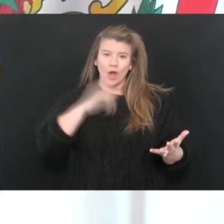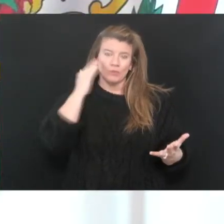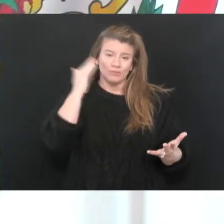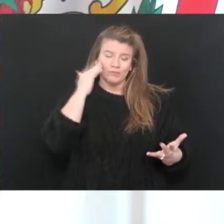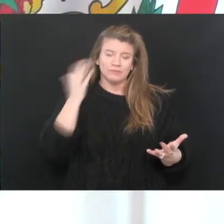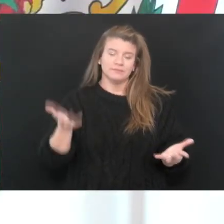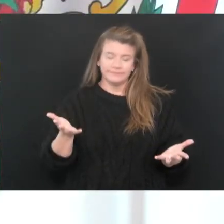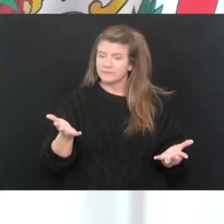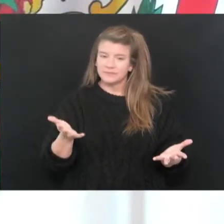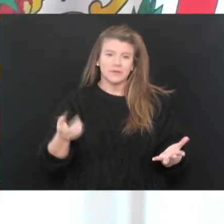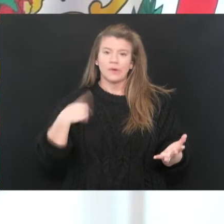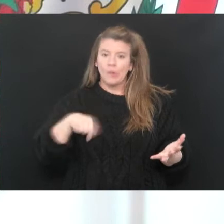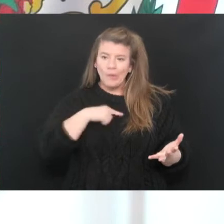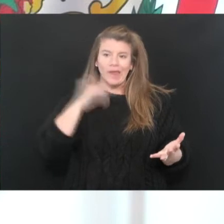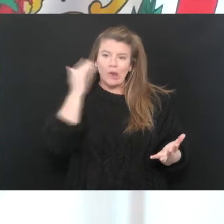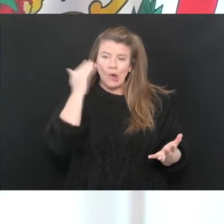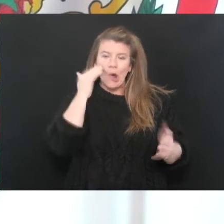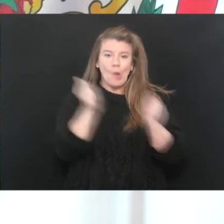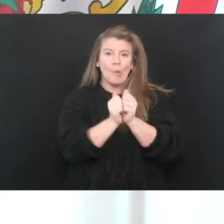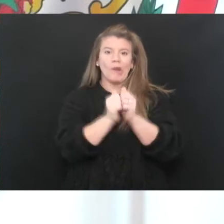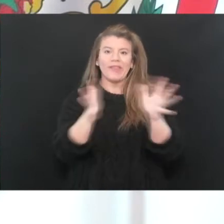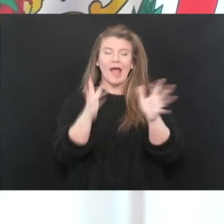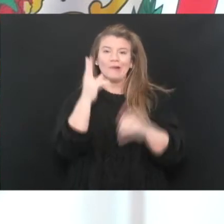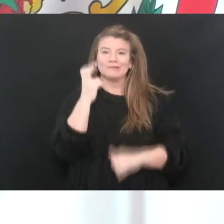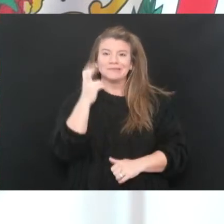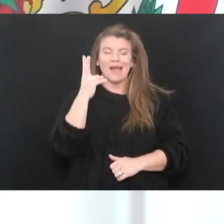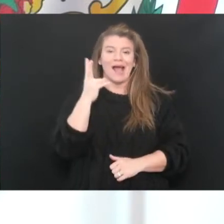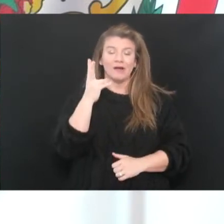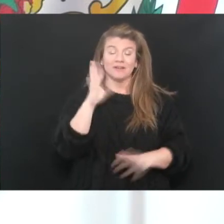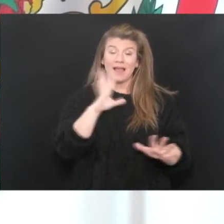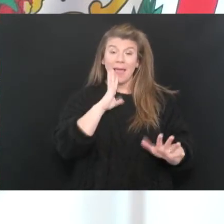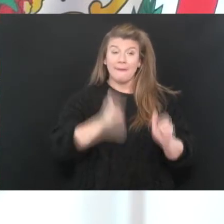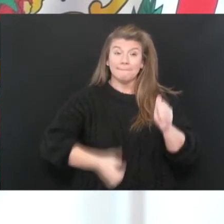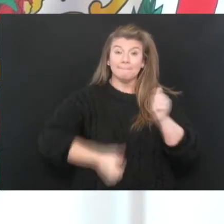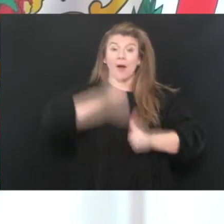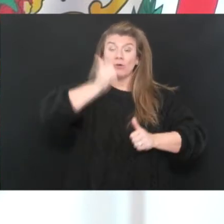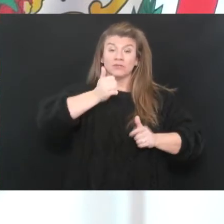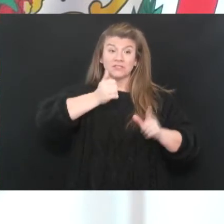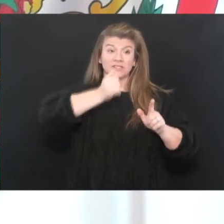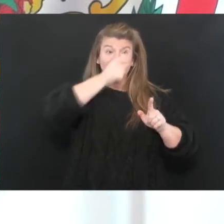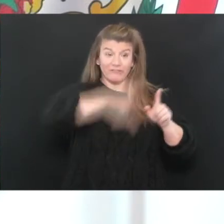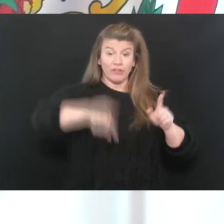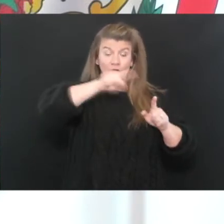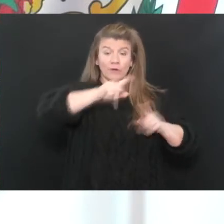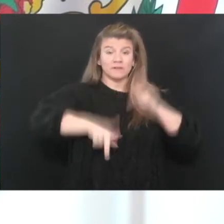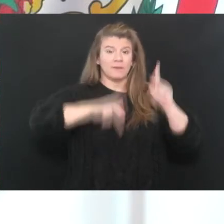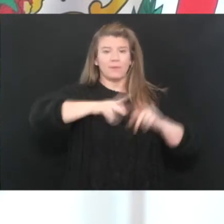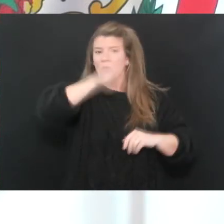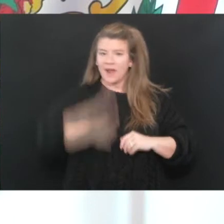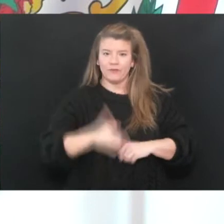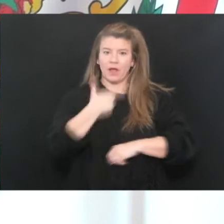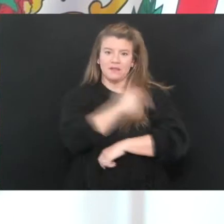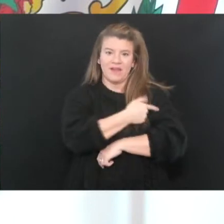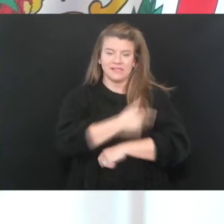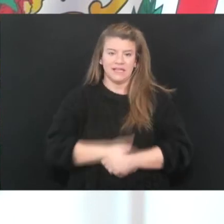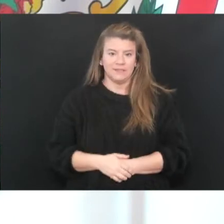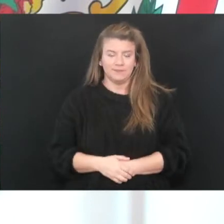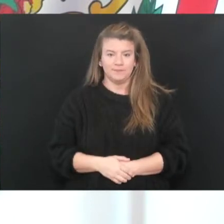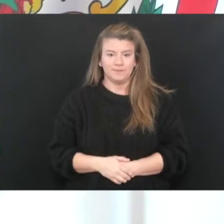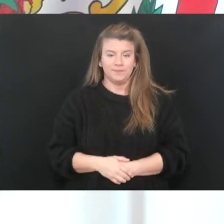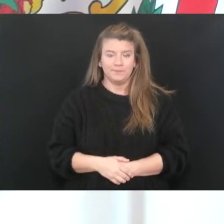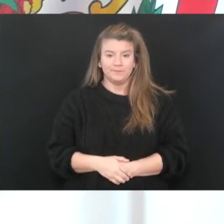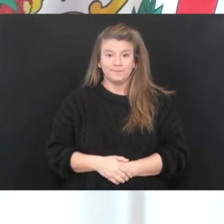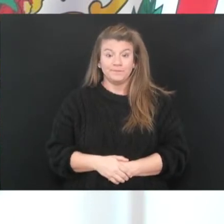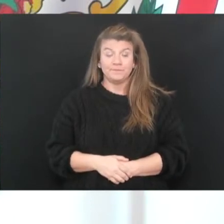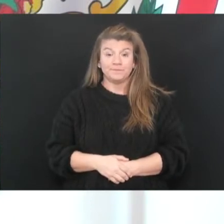without any question, the overwhelming majority of these people have never had the vaccine. The